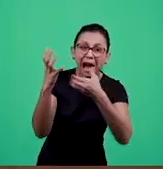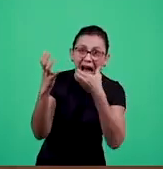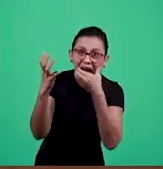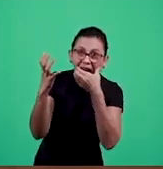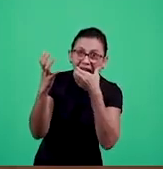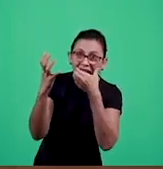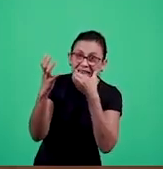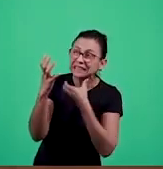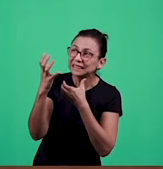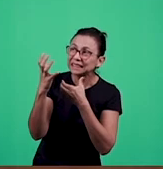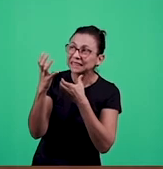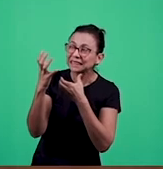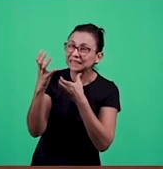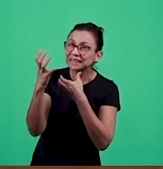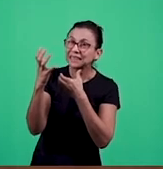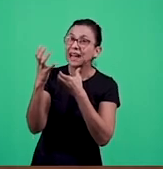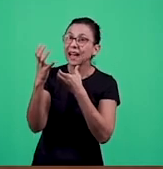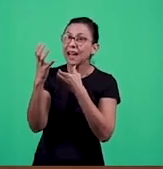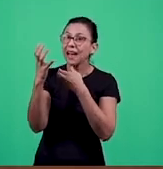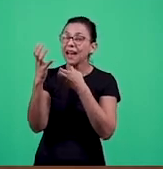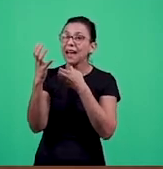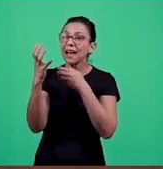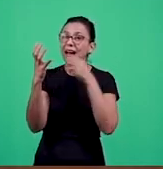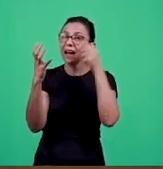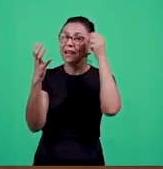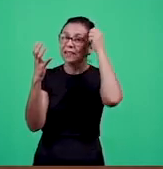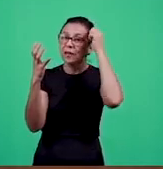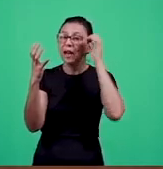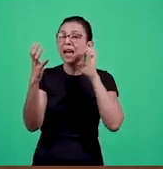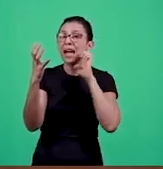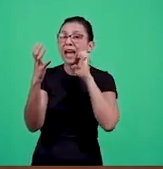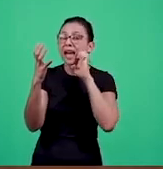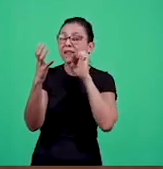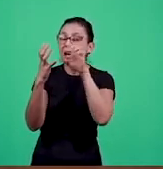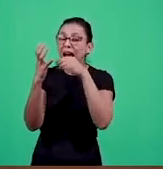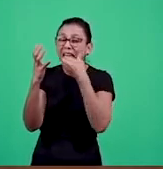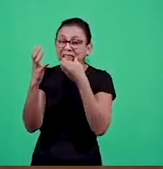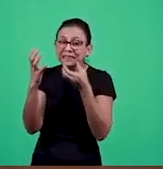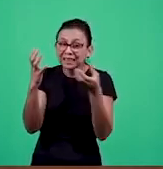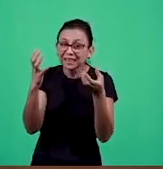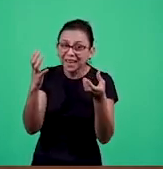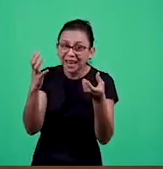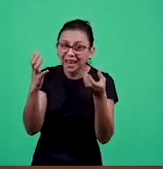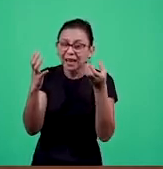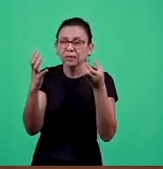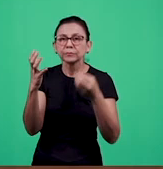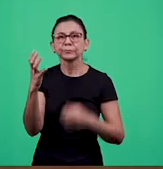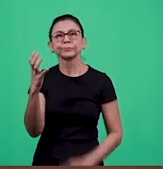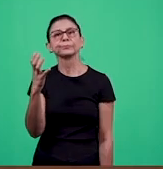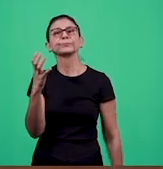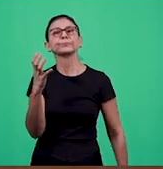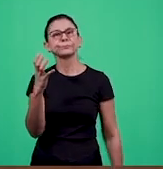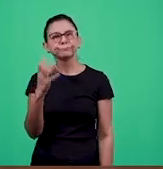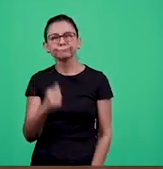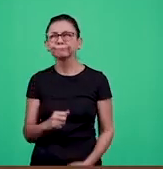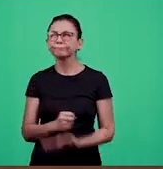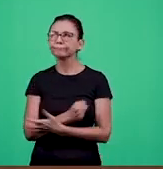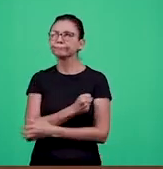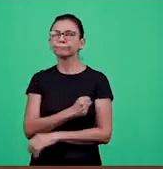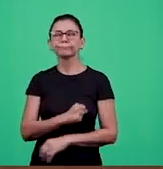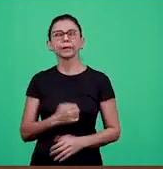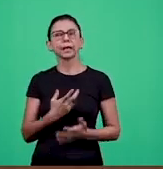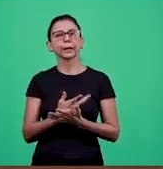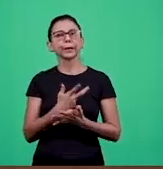the first sin of men. It was the disobedience. Look at how sad. And so then God went every day